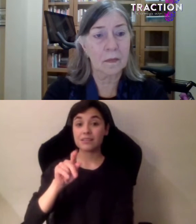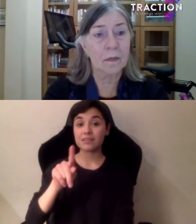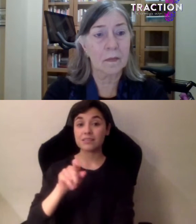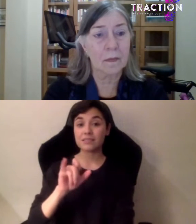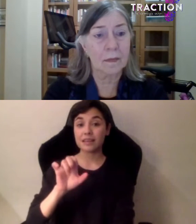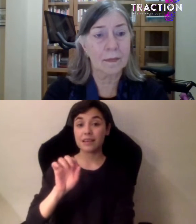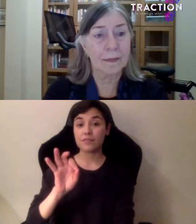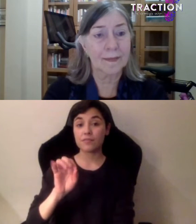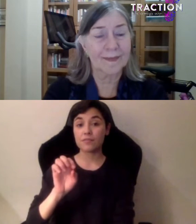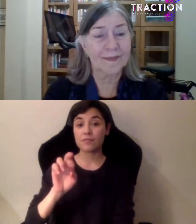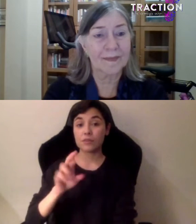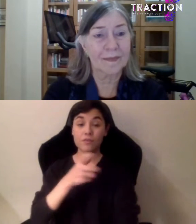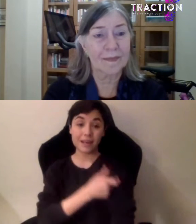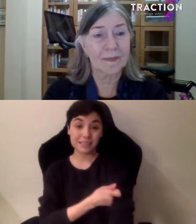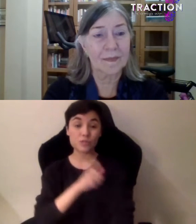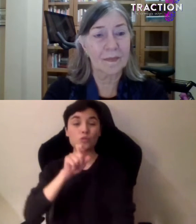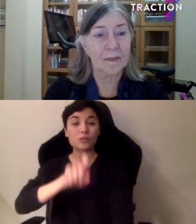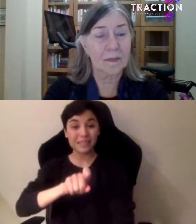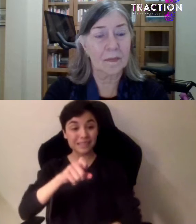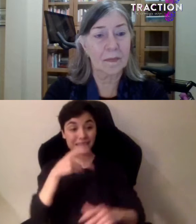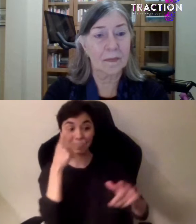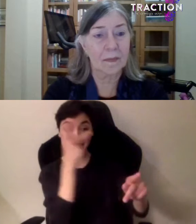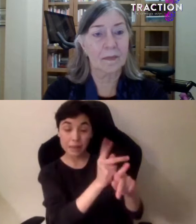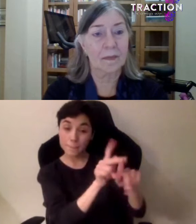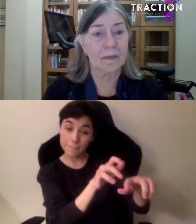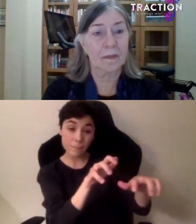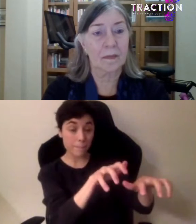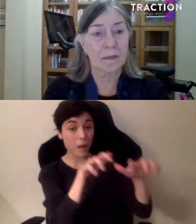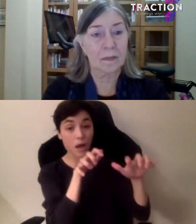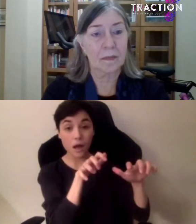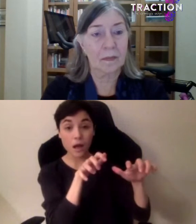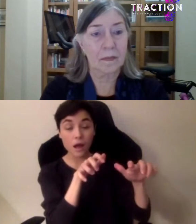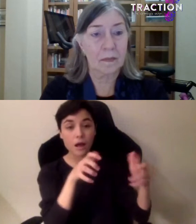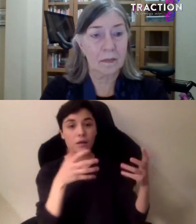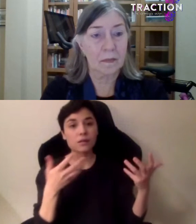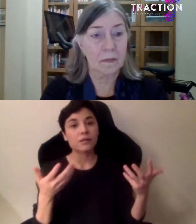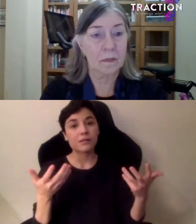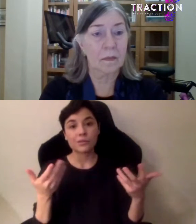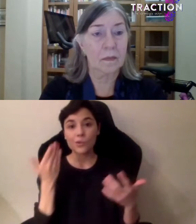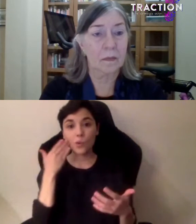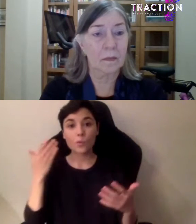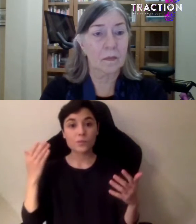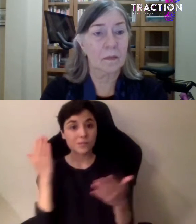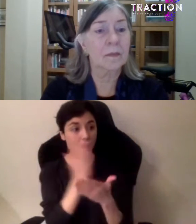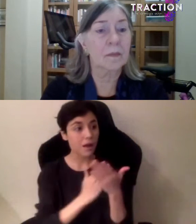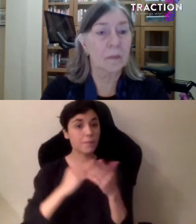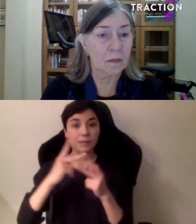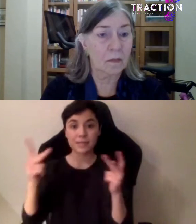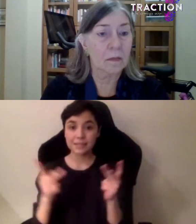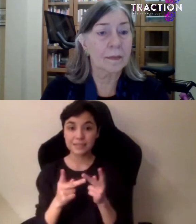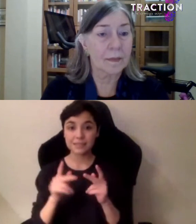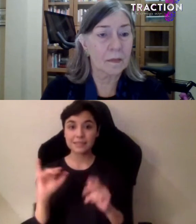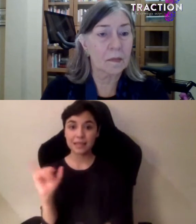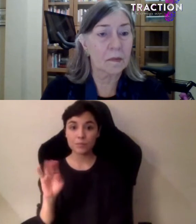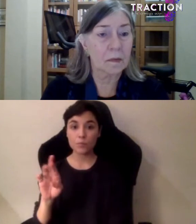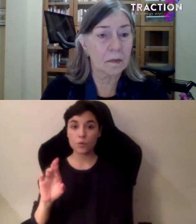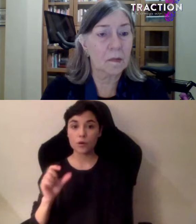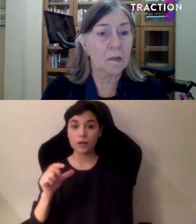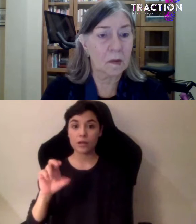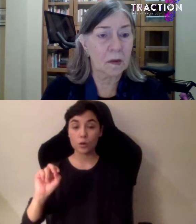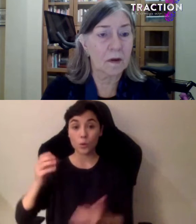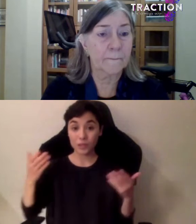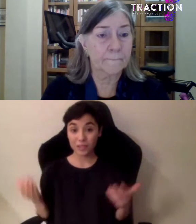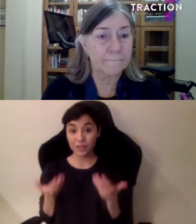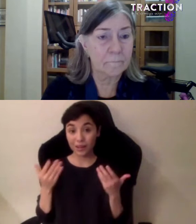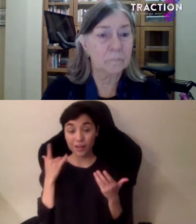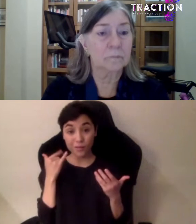many clinics all over Southern California, we don't have one of those big heavy duty deep freezers. So we're pretty much sticking with Moderna, I